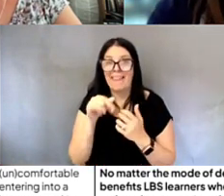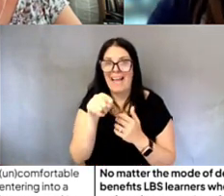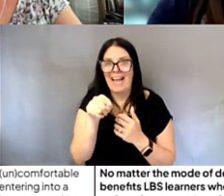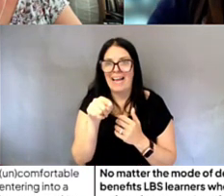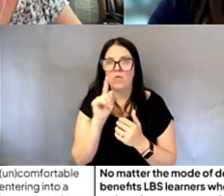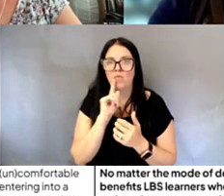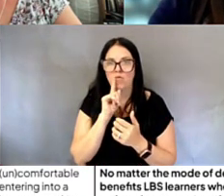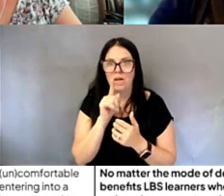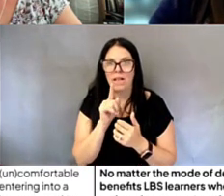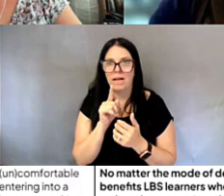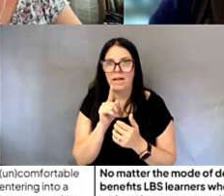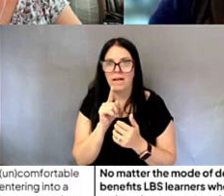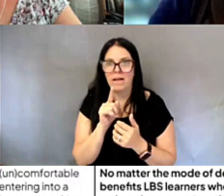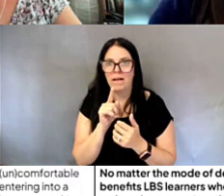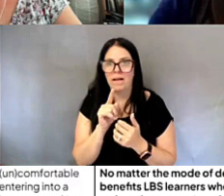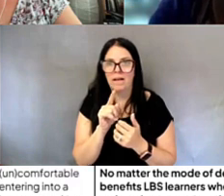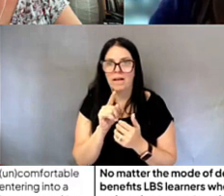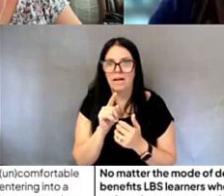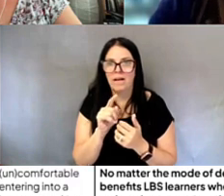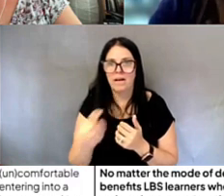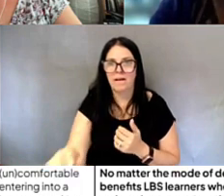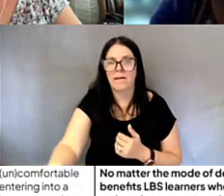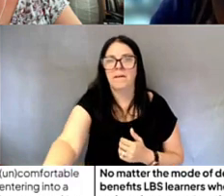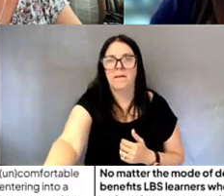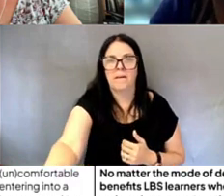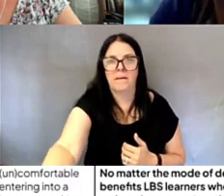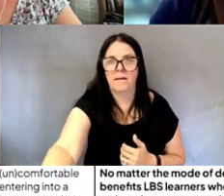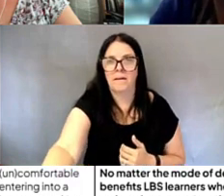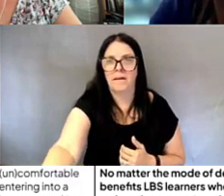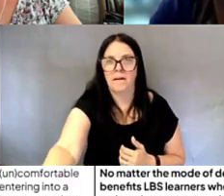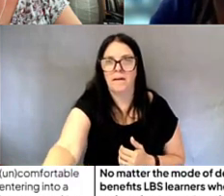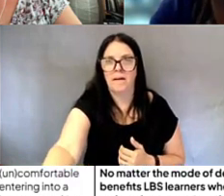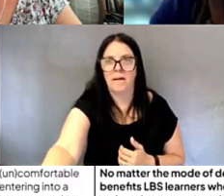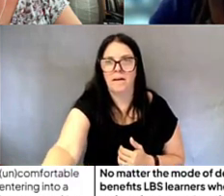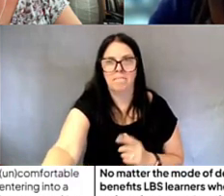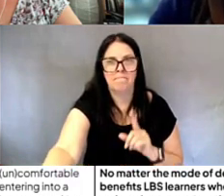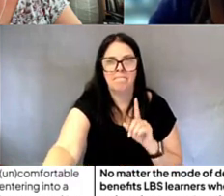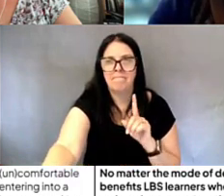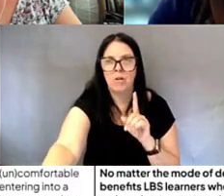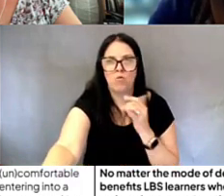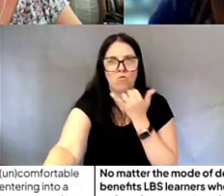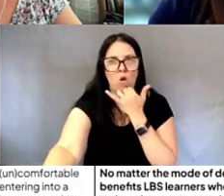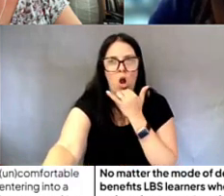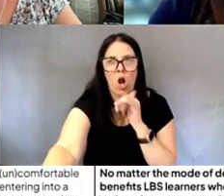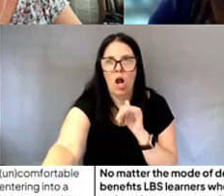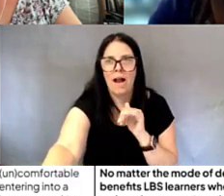that, sorry, just make sure I have the right.